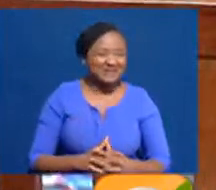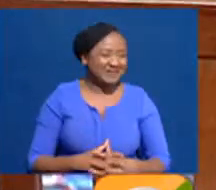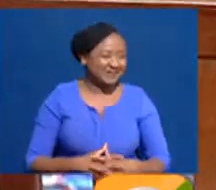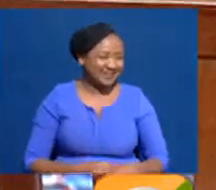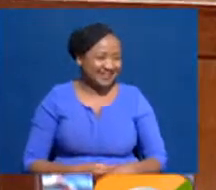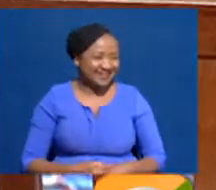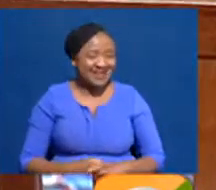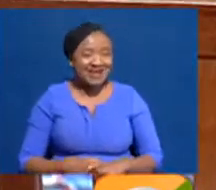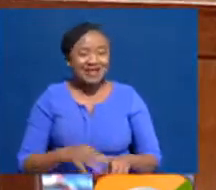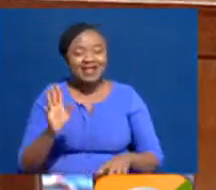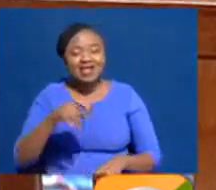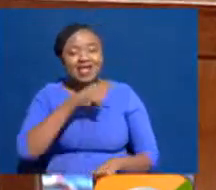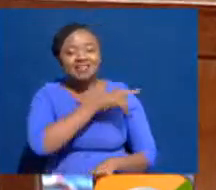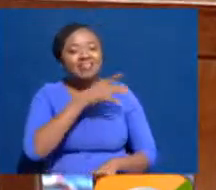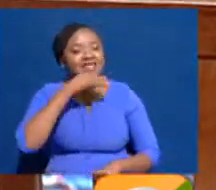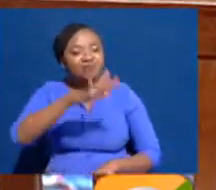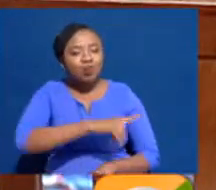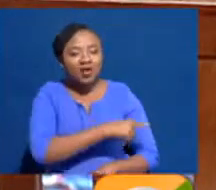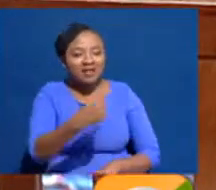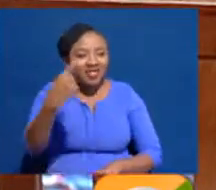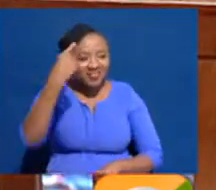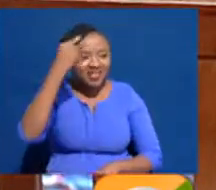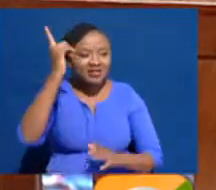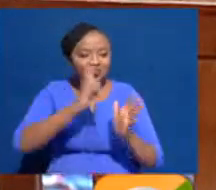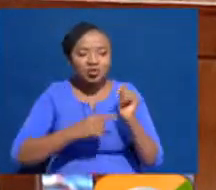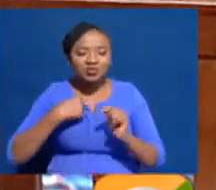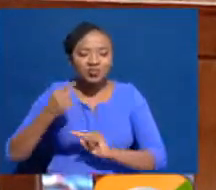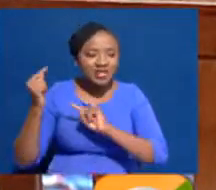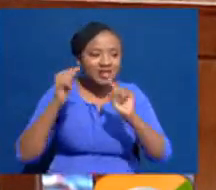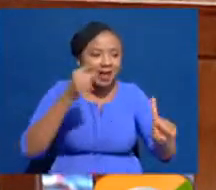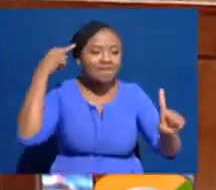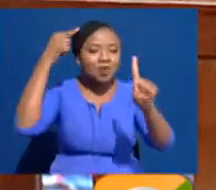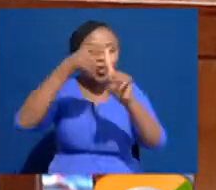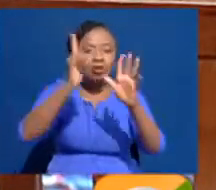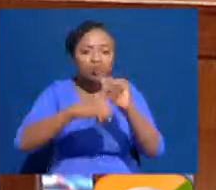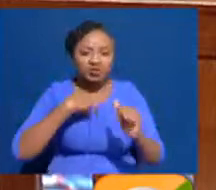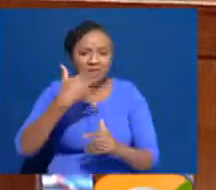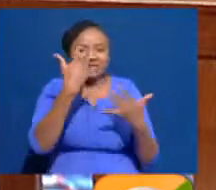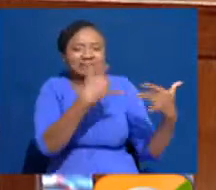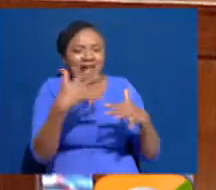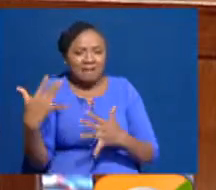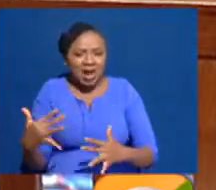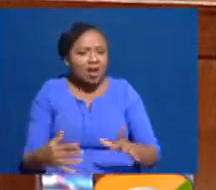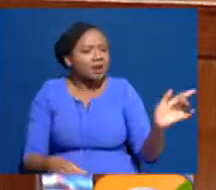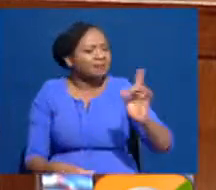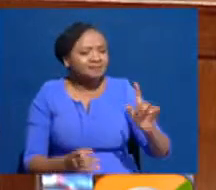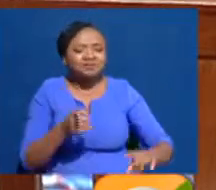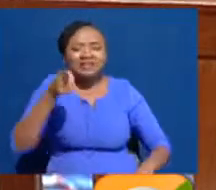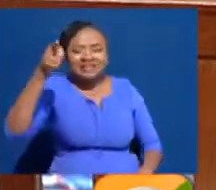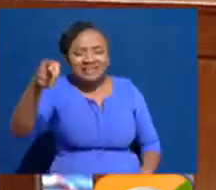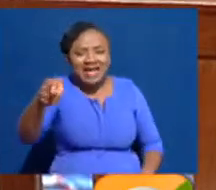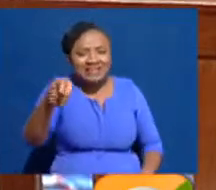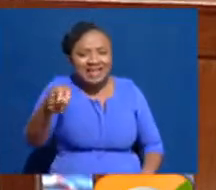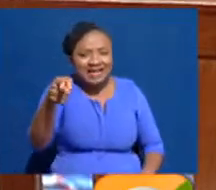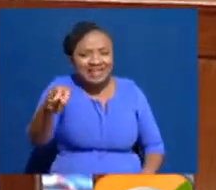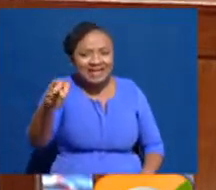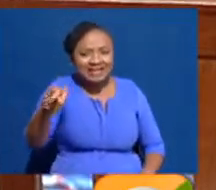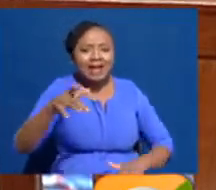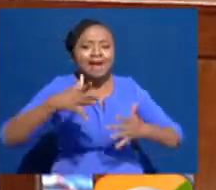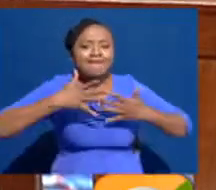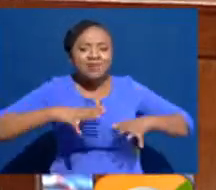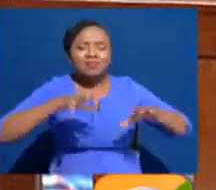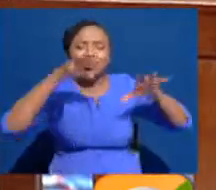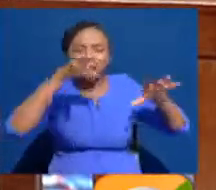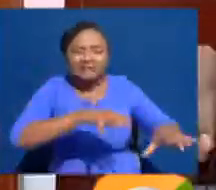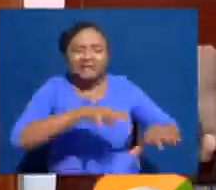we are here for drama. The situation out there is lethal. It is bad. People are suffering. It is